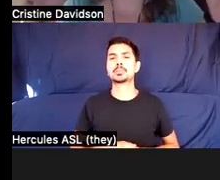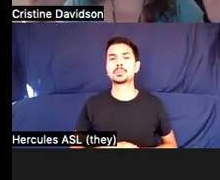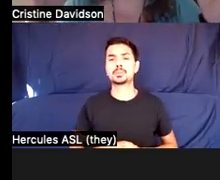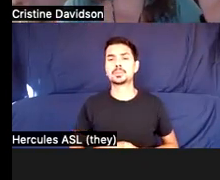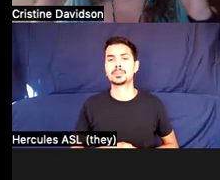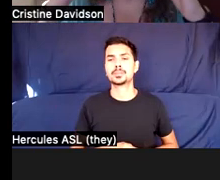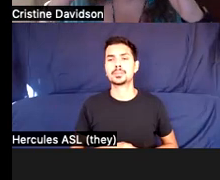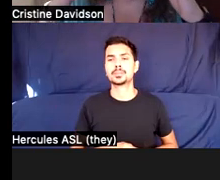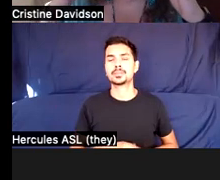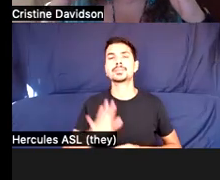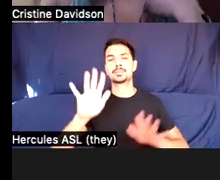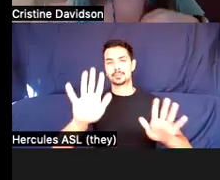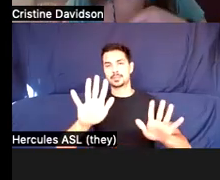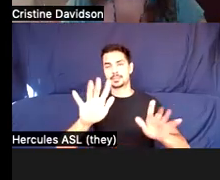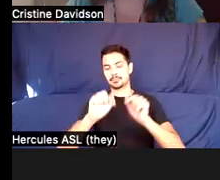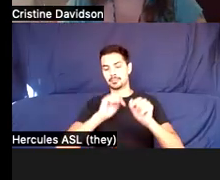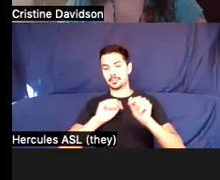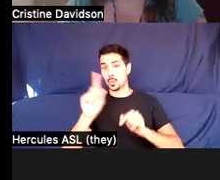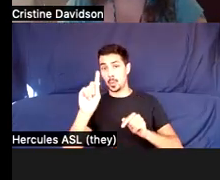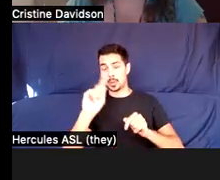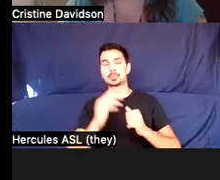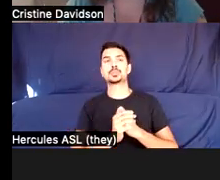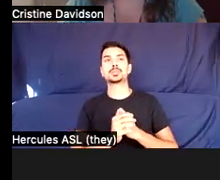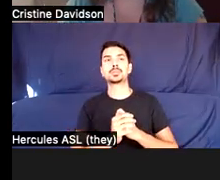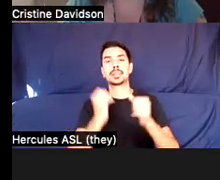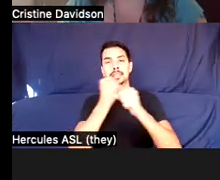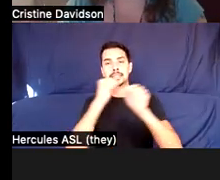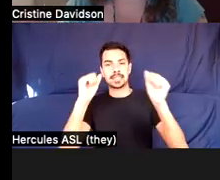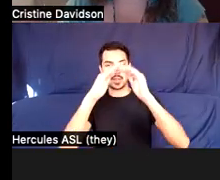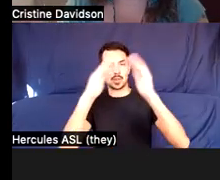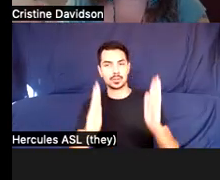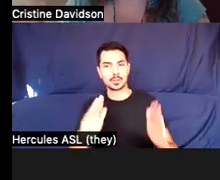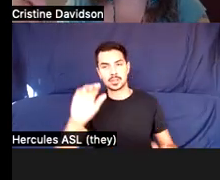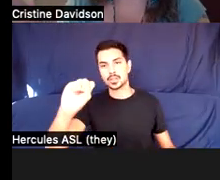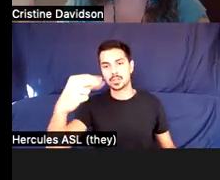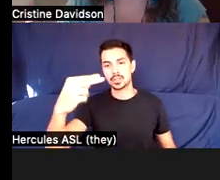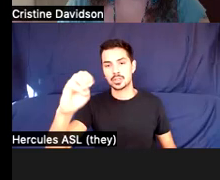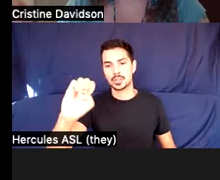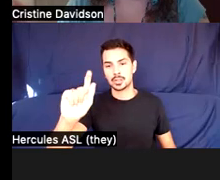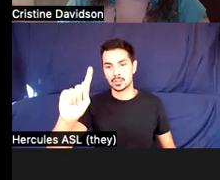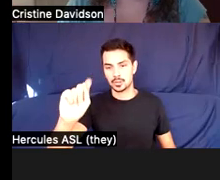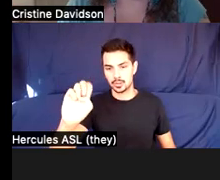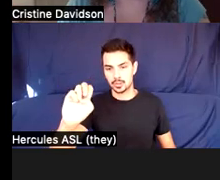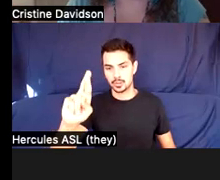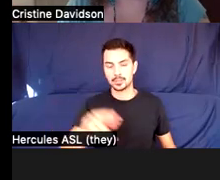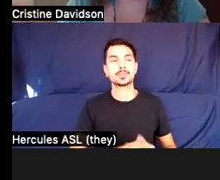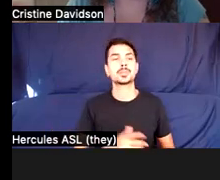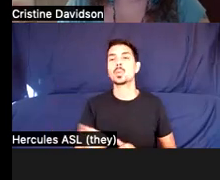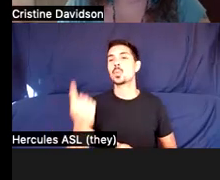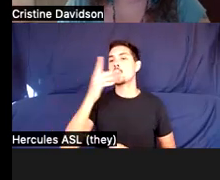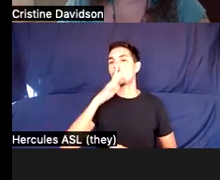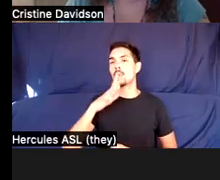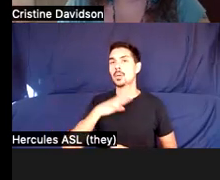a shelter environment, and one of the women who were in the shelter didn't know how to cook. They were heating up something in the